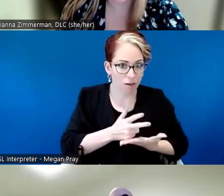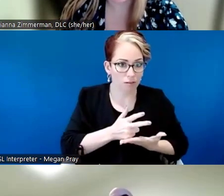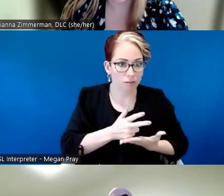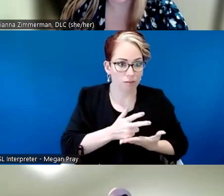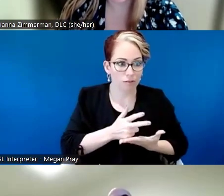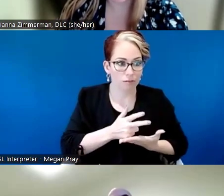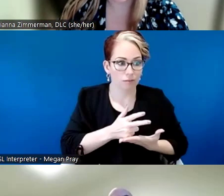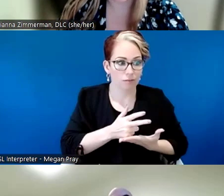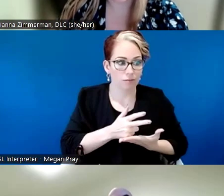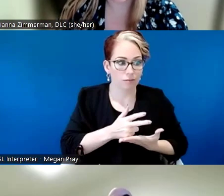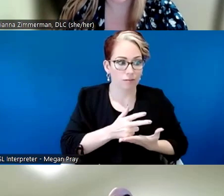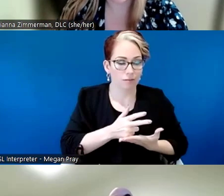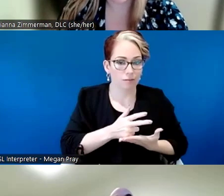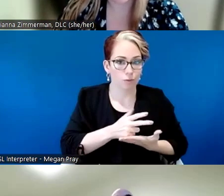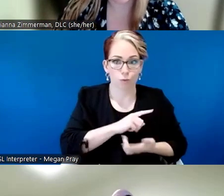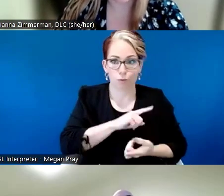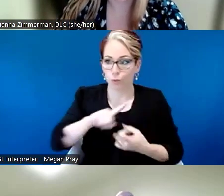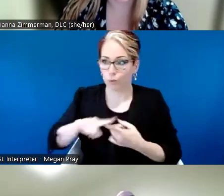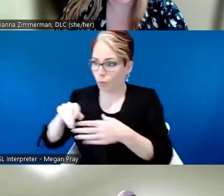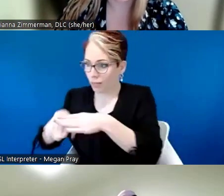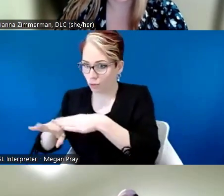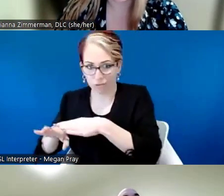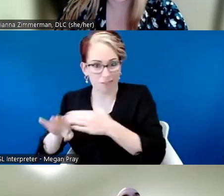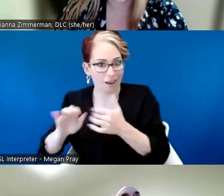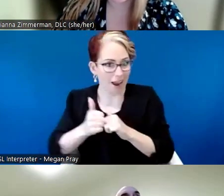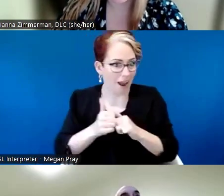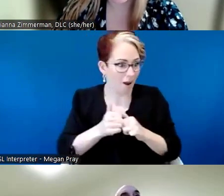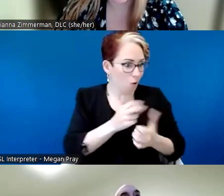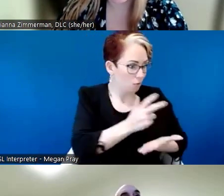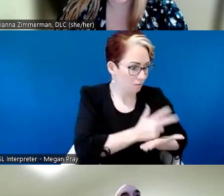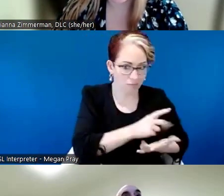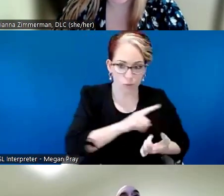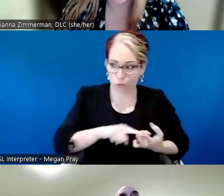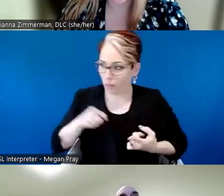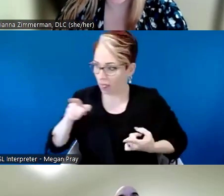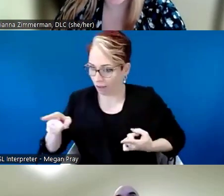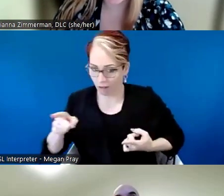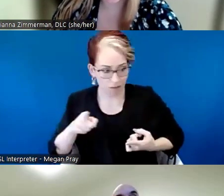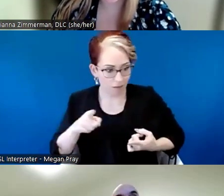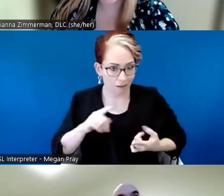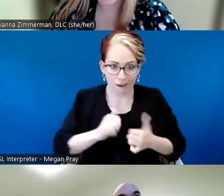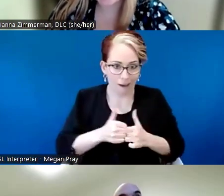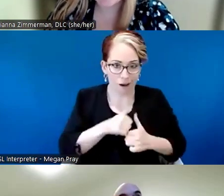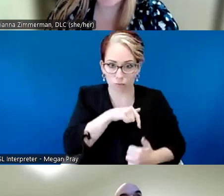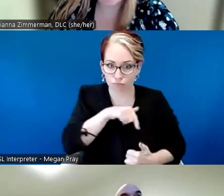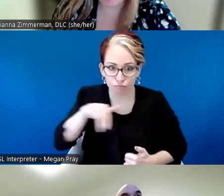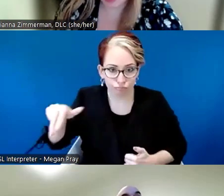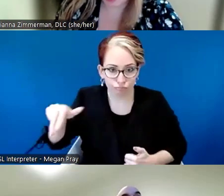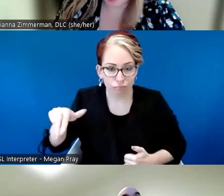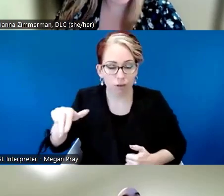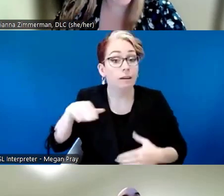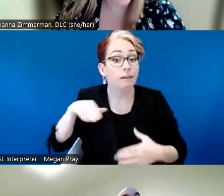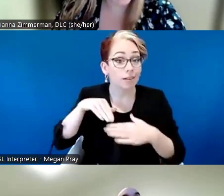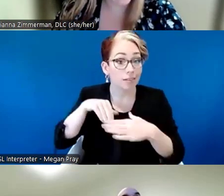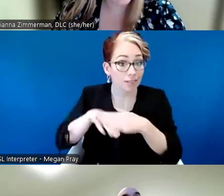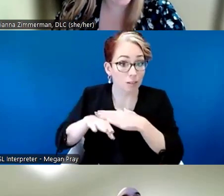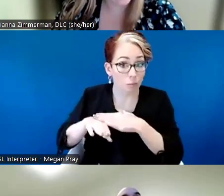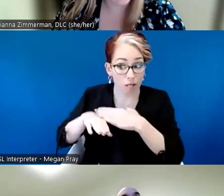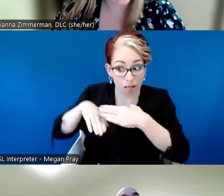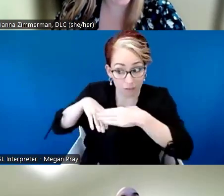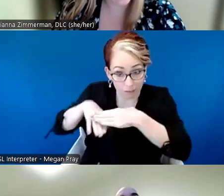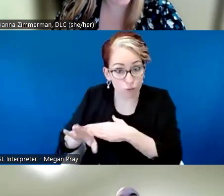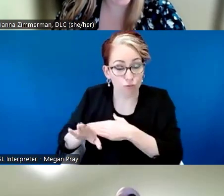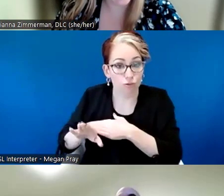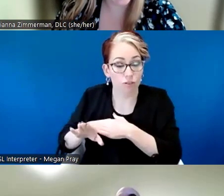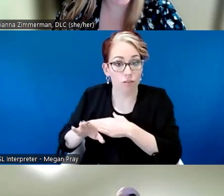through a path of travel to the entrance to the polling place. So is there an accessible entrance? Does